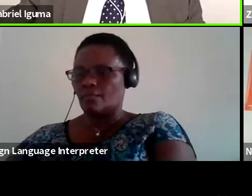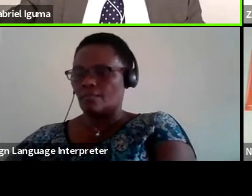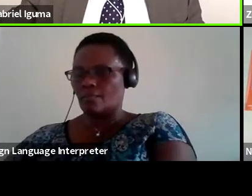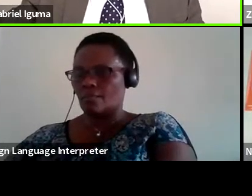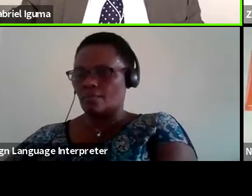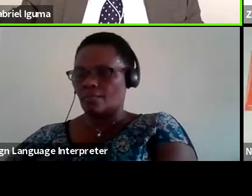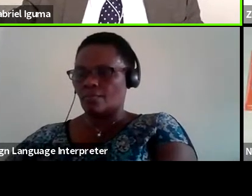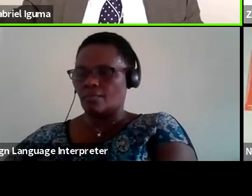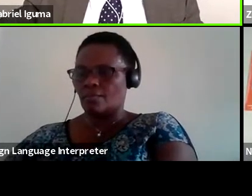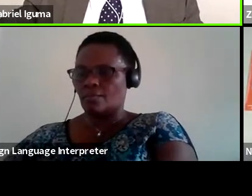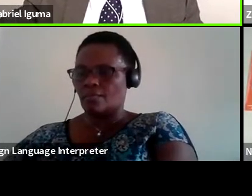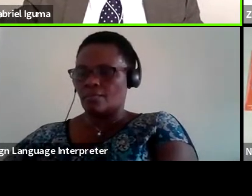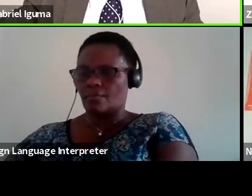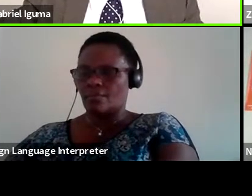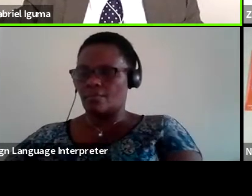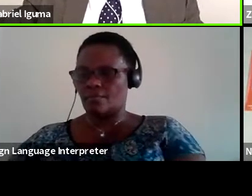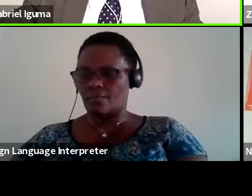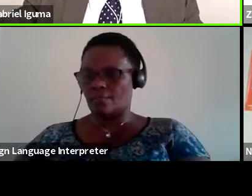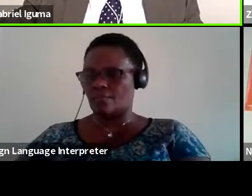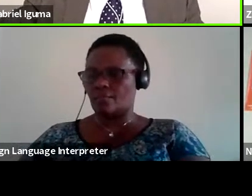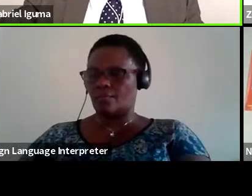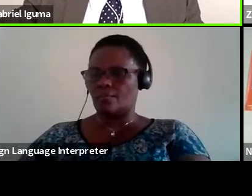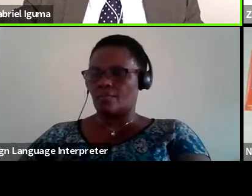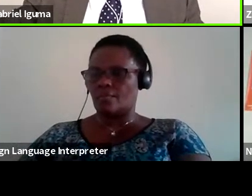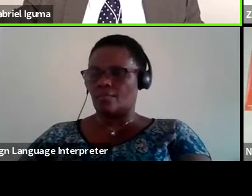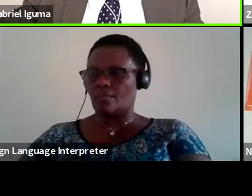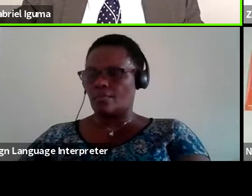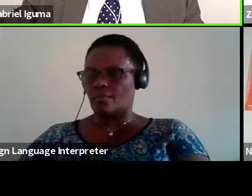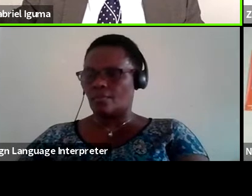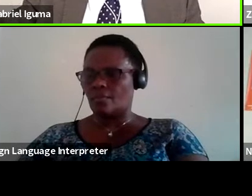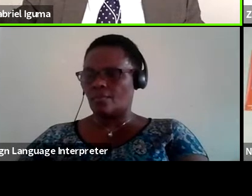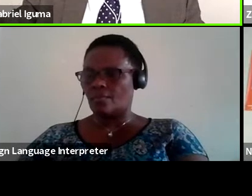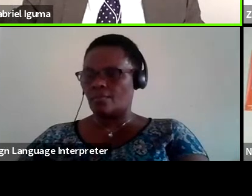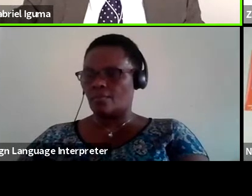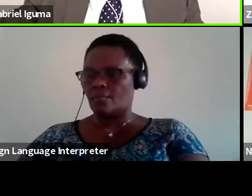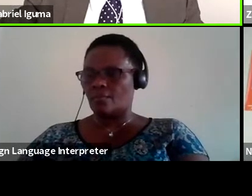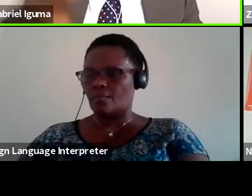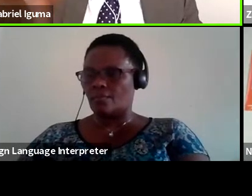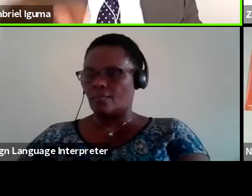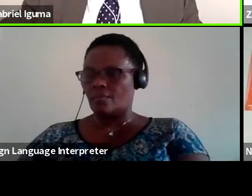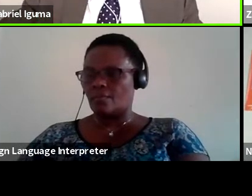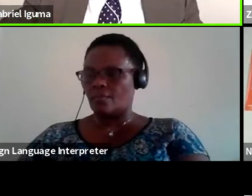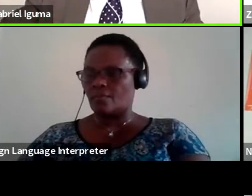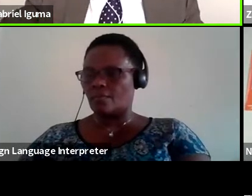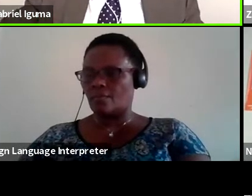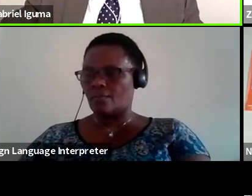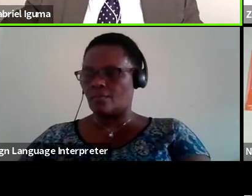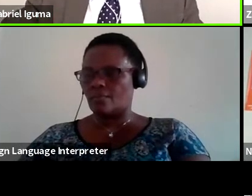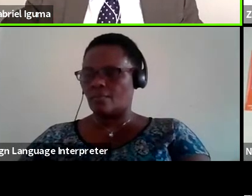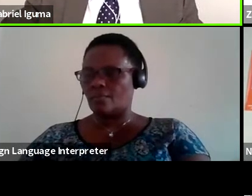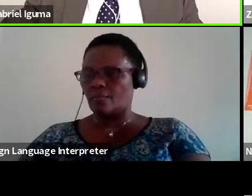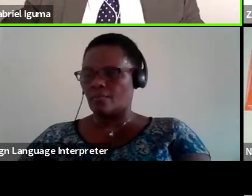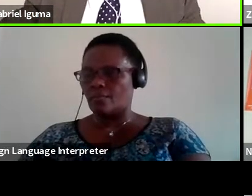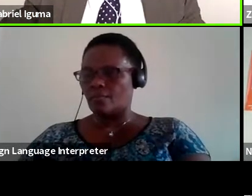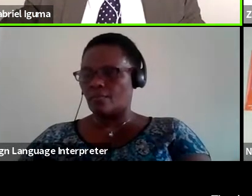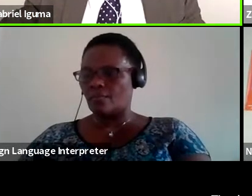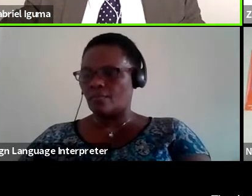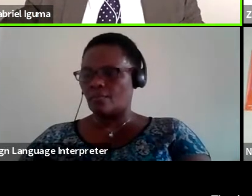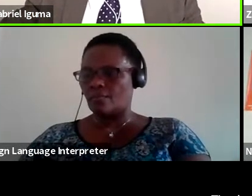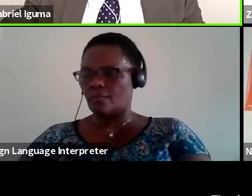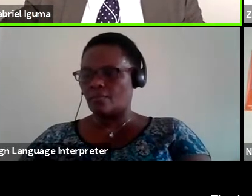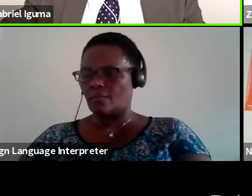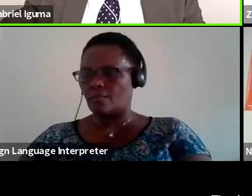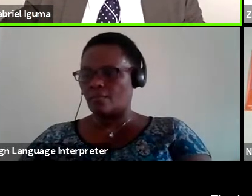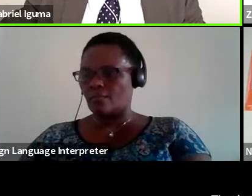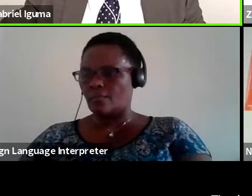Again, greetings to you all. Thank you for making time to be part of this discussion. I use greetings because I know we are